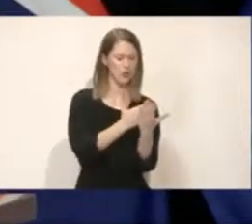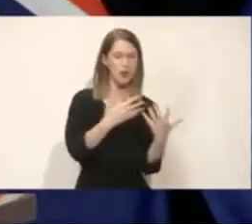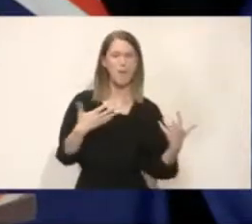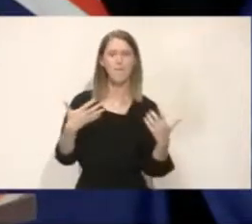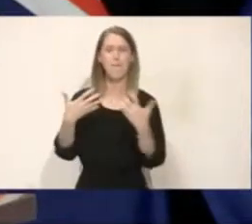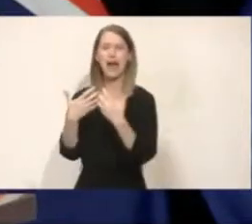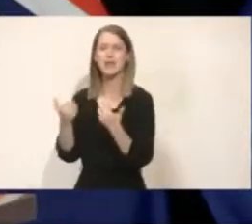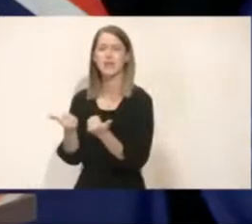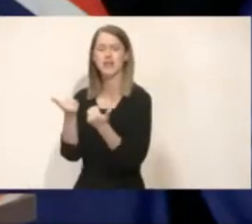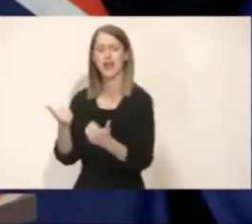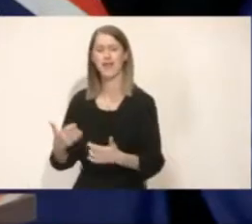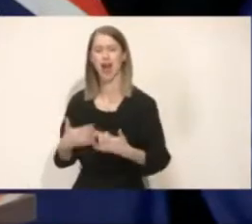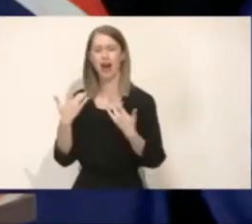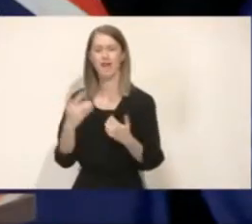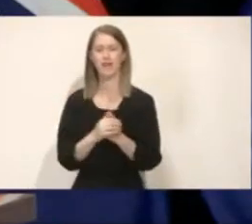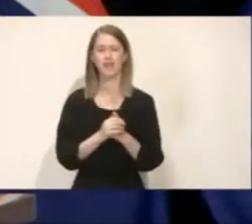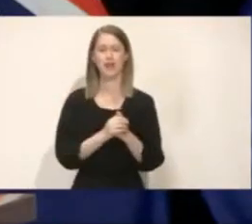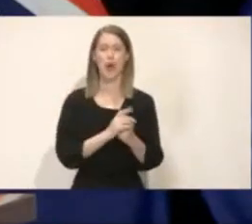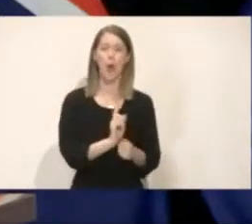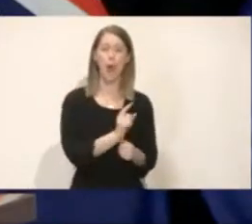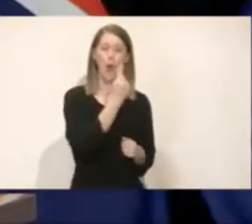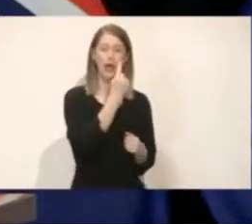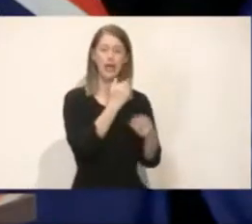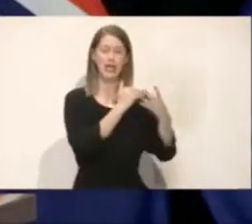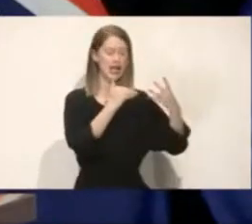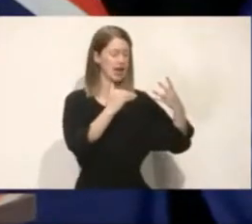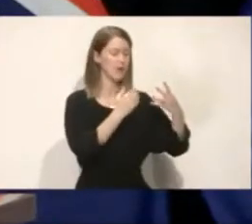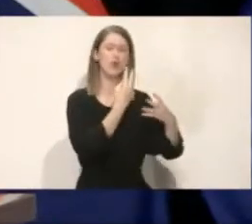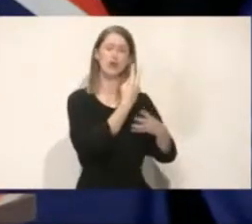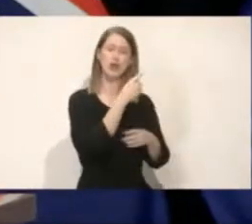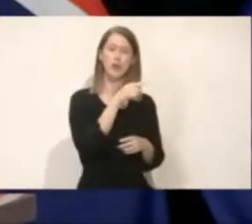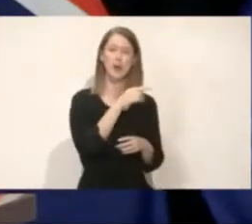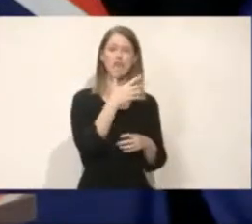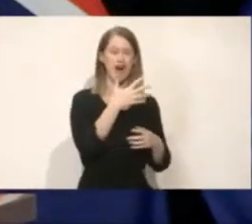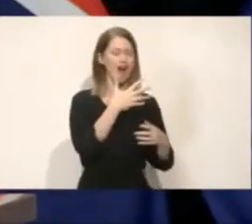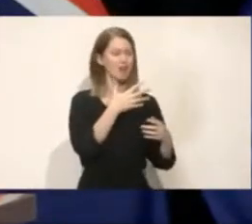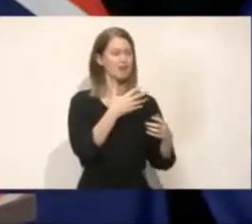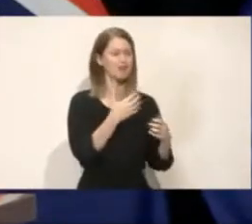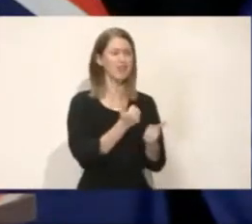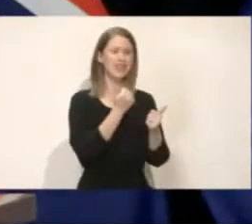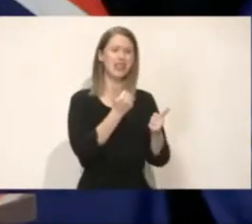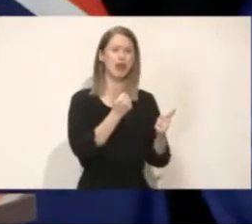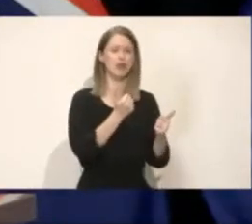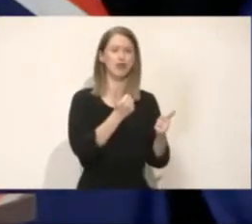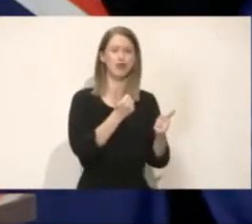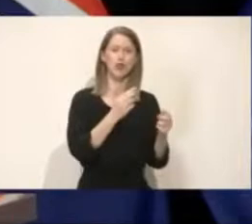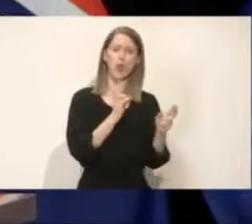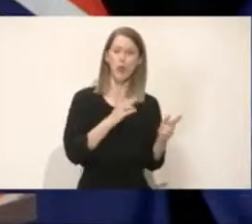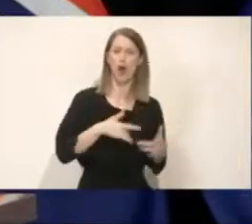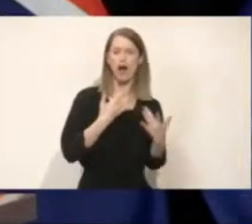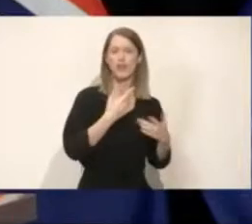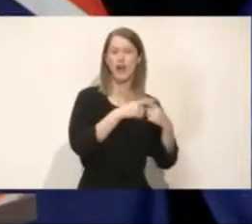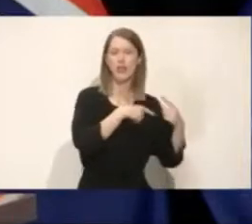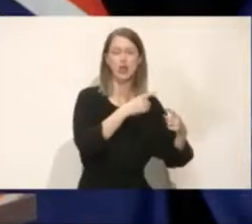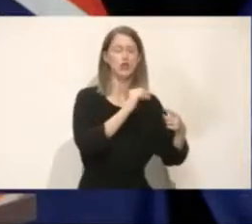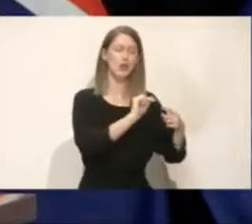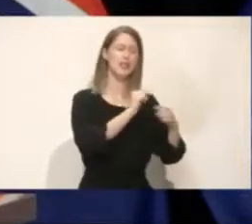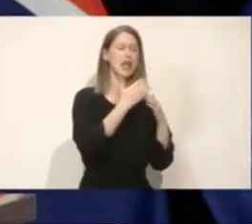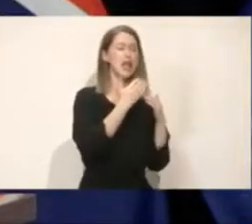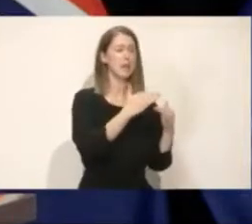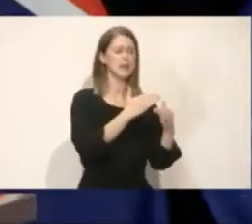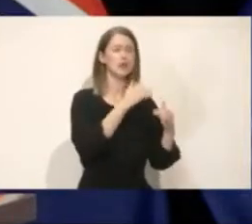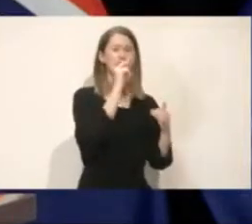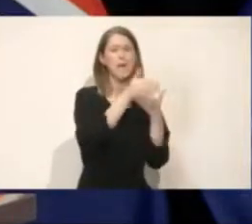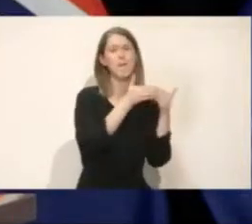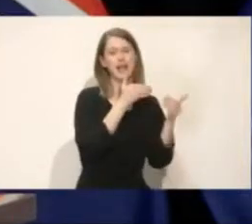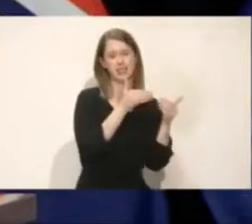level 2.5 in Auckland, I think, does that. We're putting in place a limit that is manageable so people